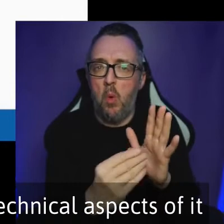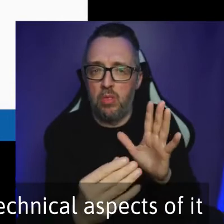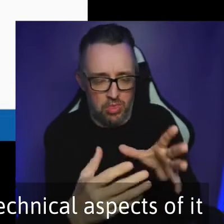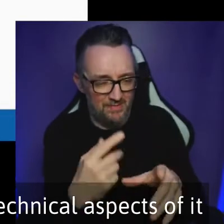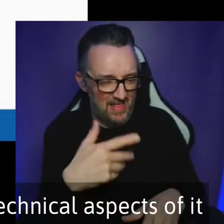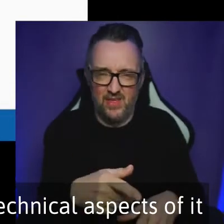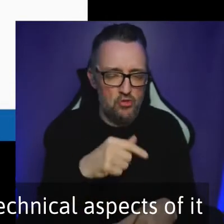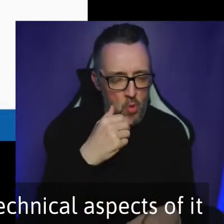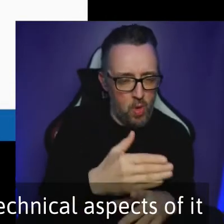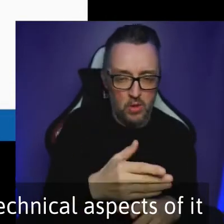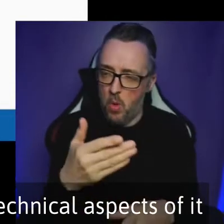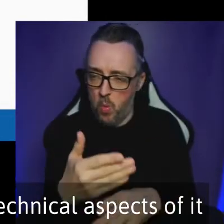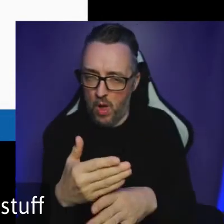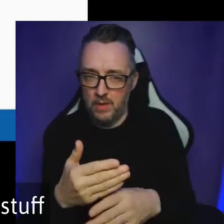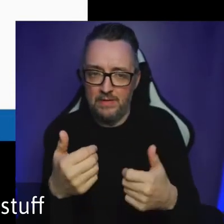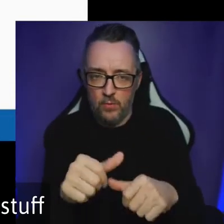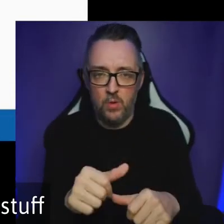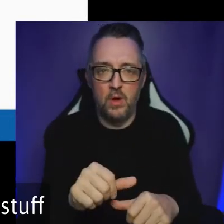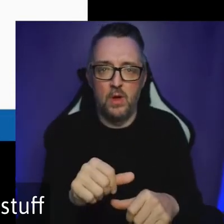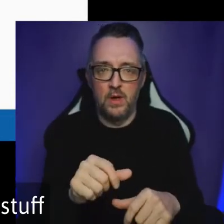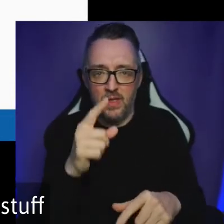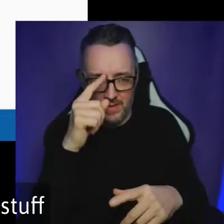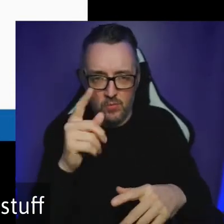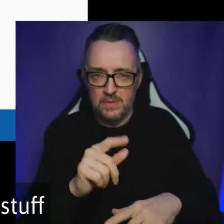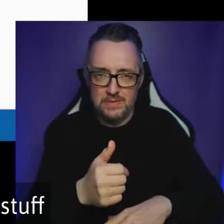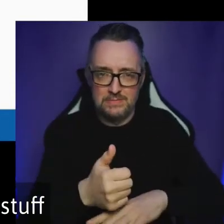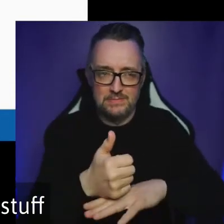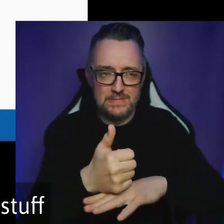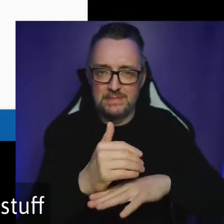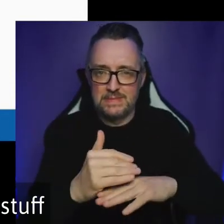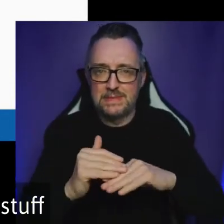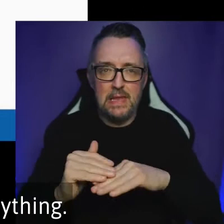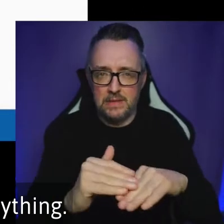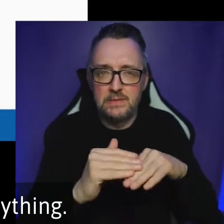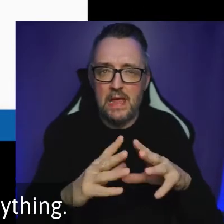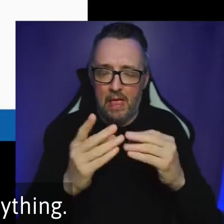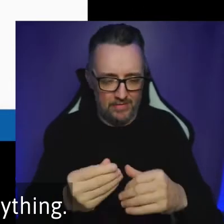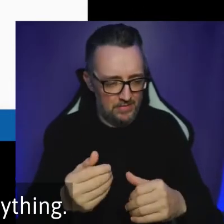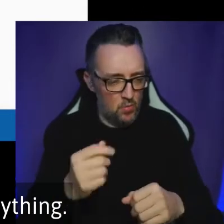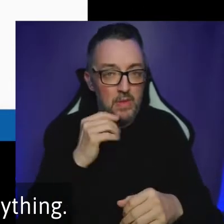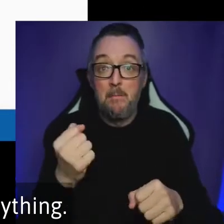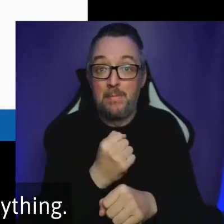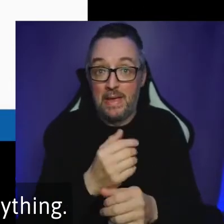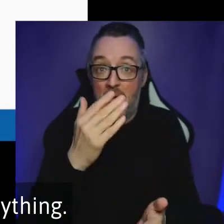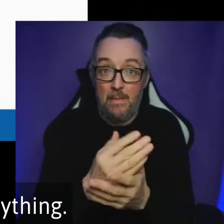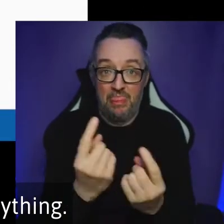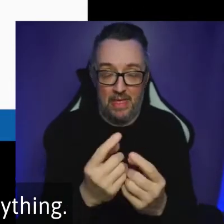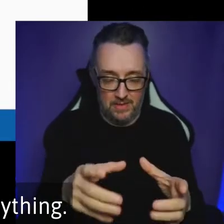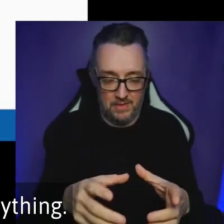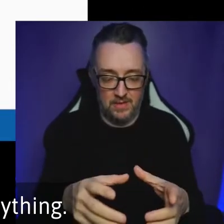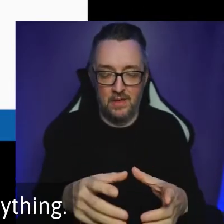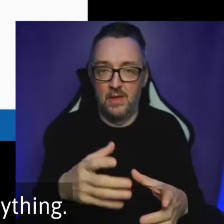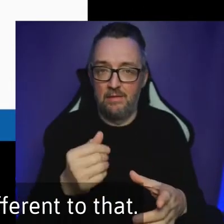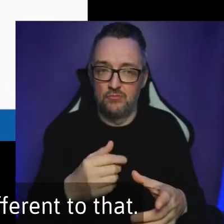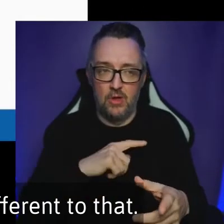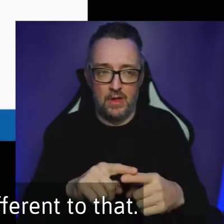worked, you'll look at the technical aspects of it and the standards that are involved and all of that sort of stuff. And there will be stages and milestones and